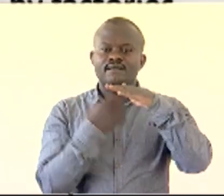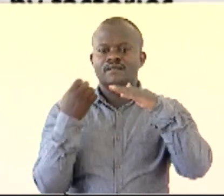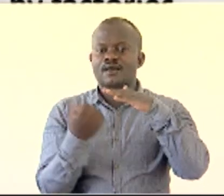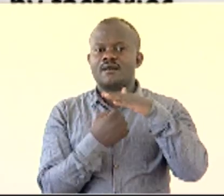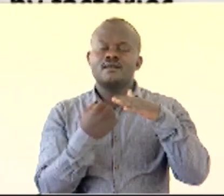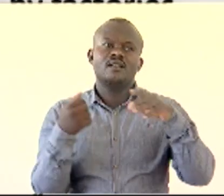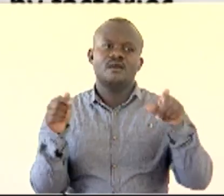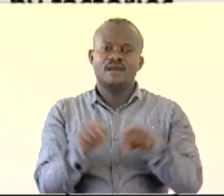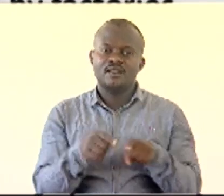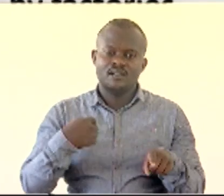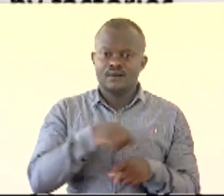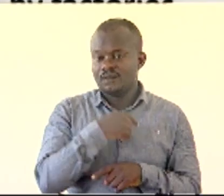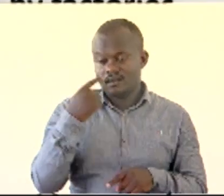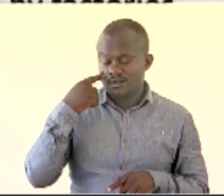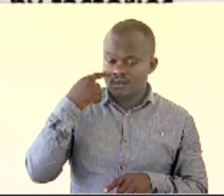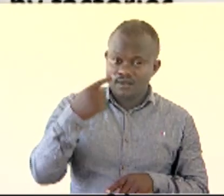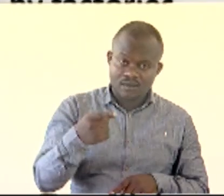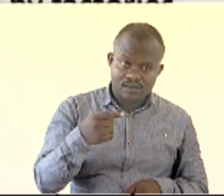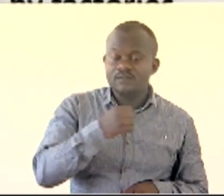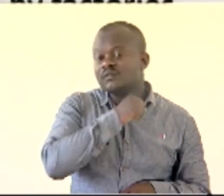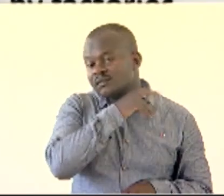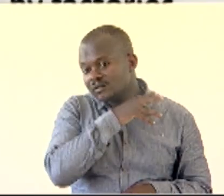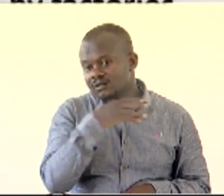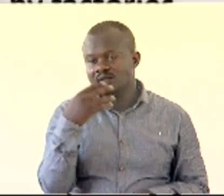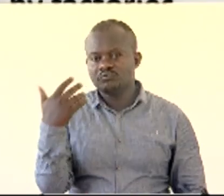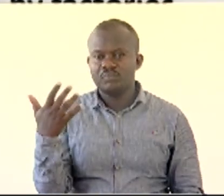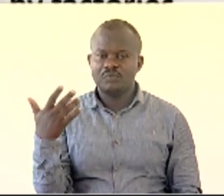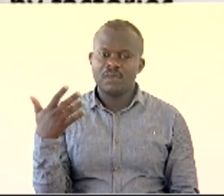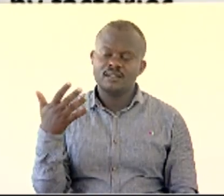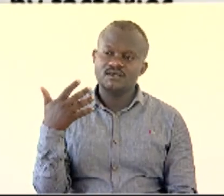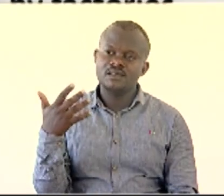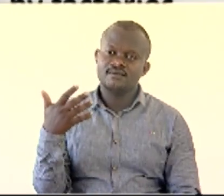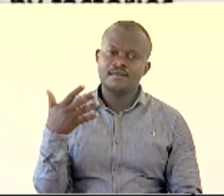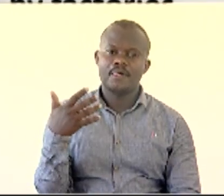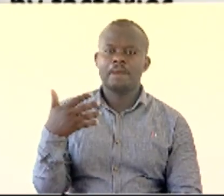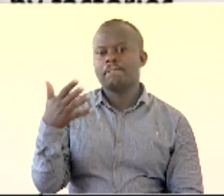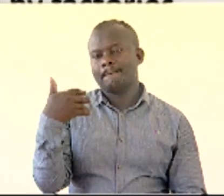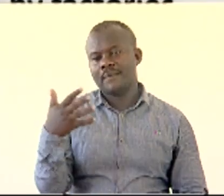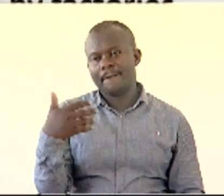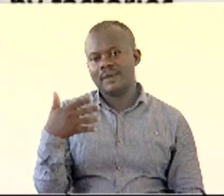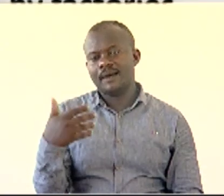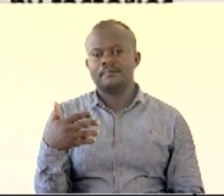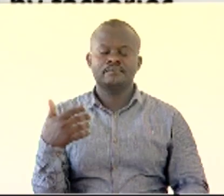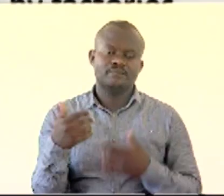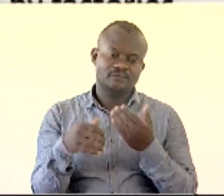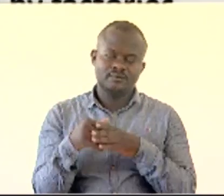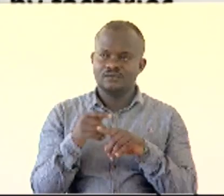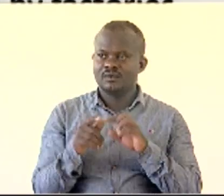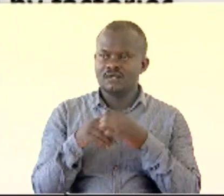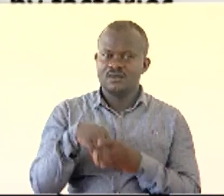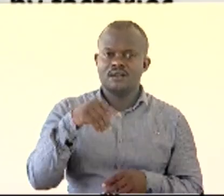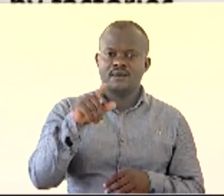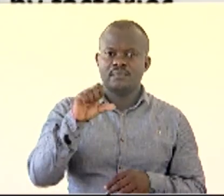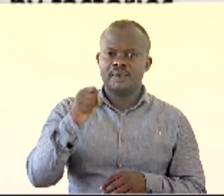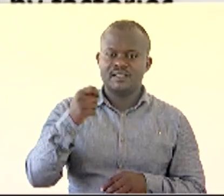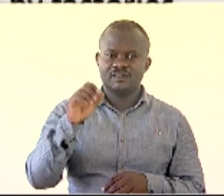have seen polythene papers, paper bags, plastic